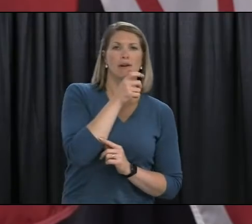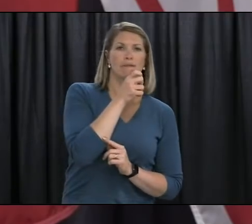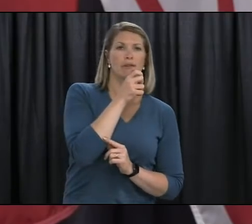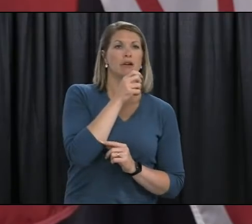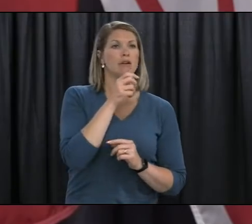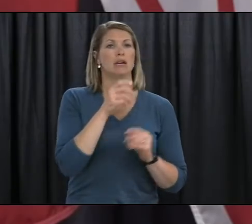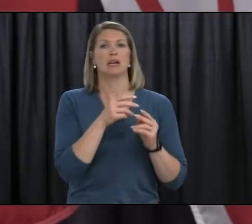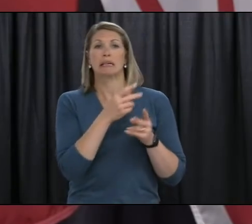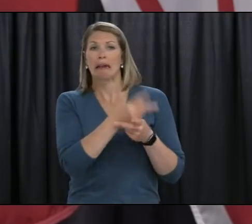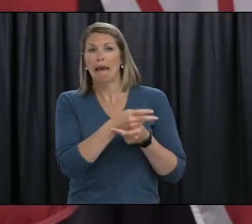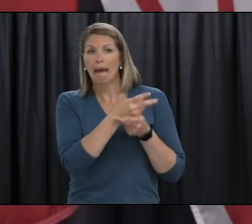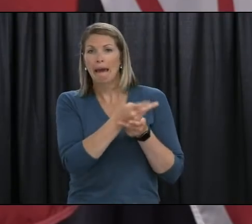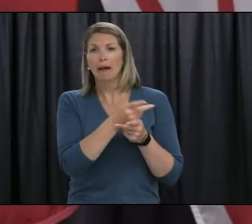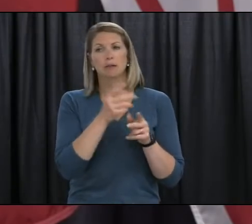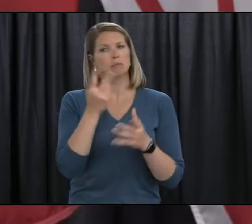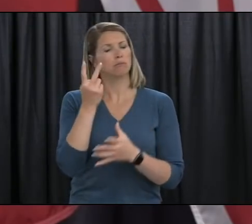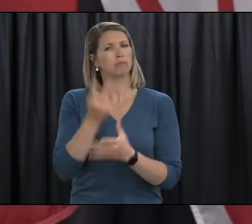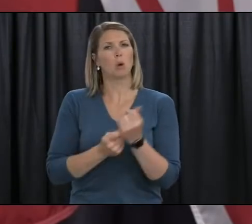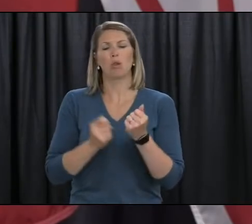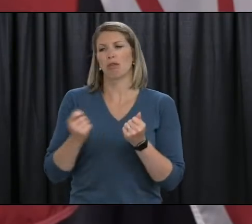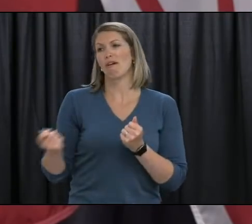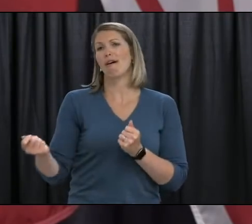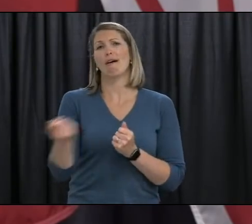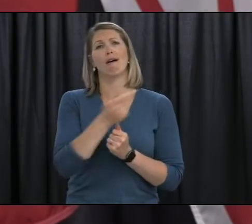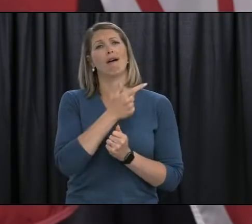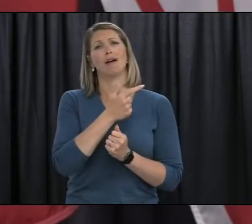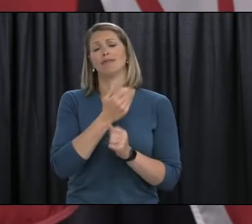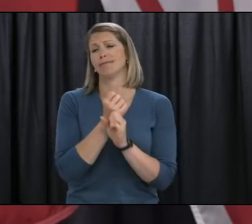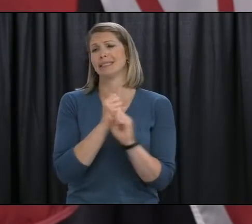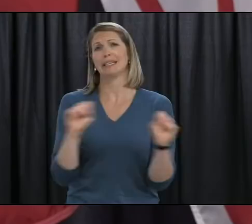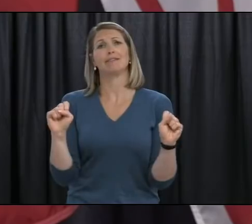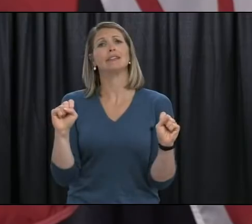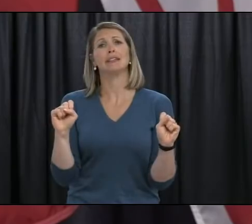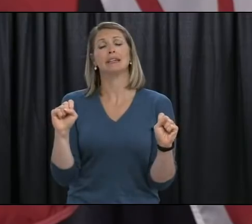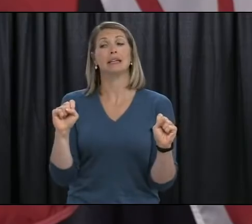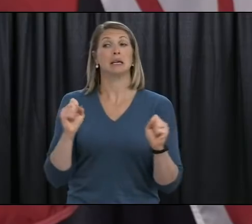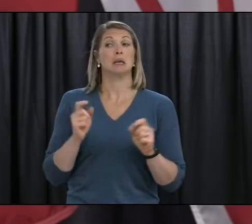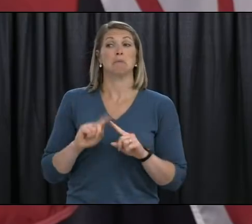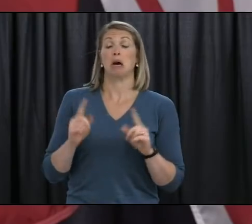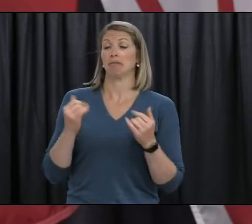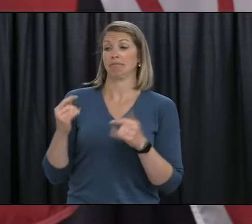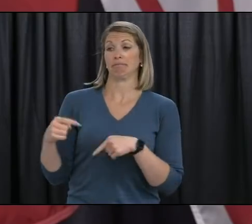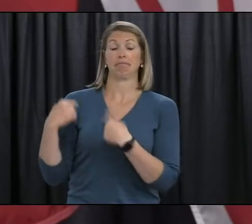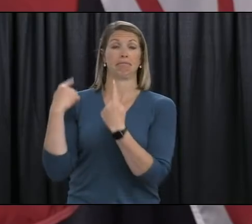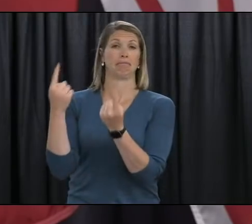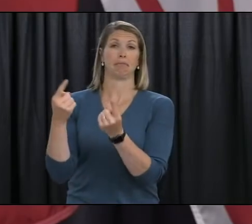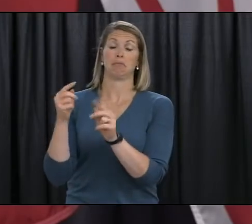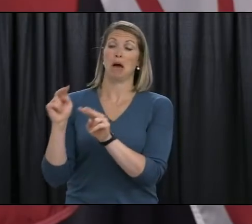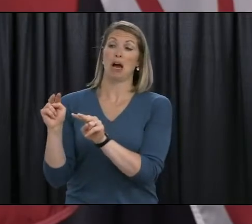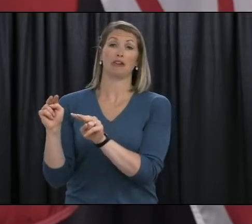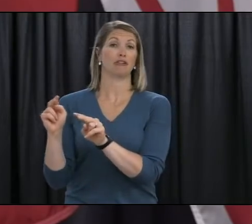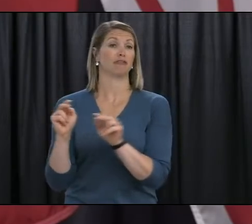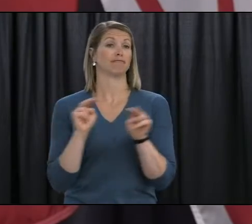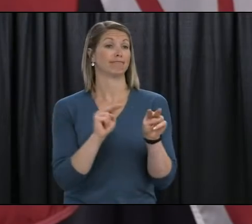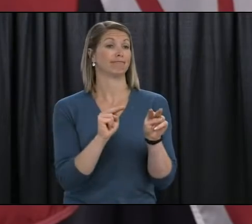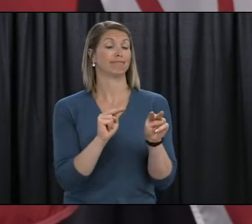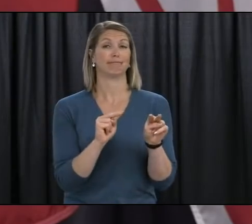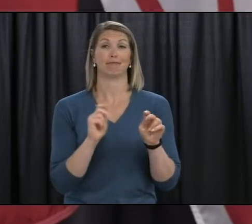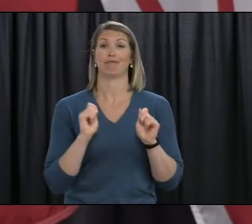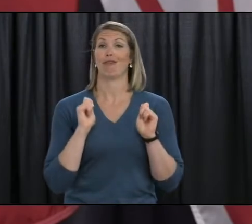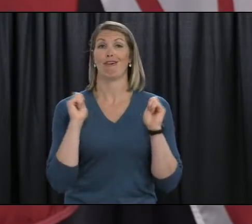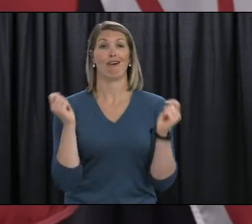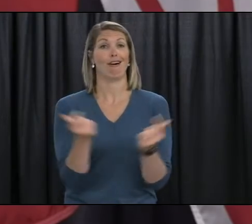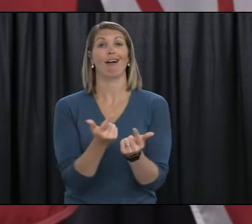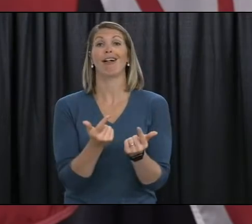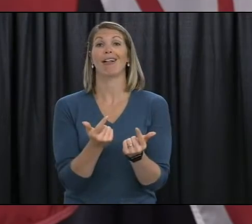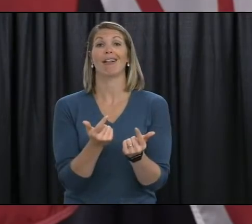are kept safe, those residents are kept safe. So this monitoring has been ongoing through this pandemic, and it's been